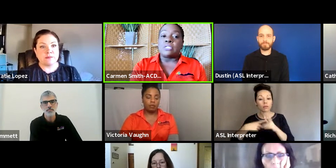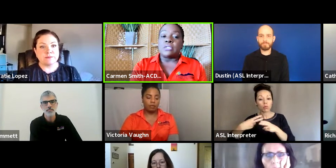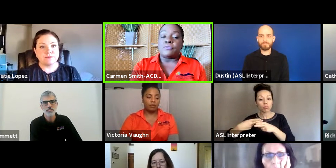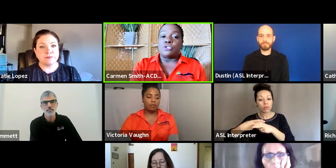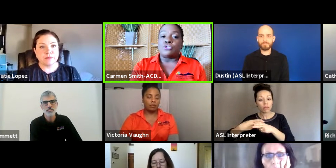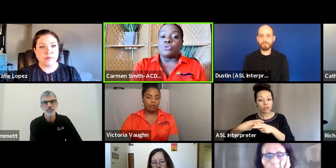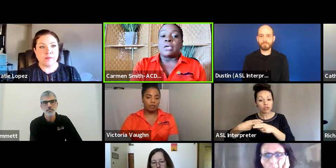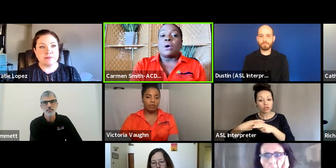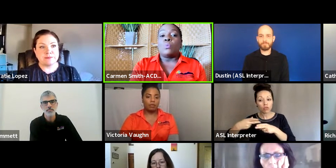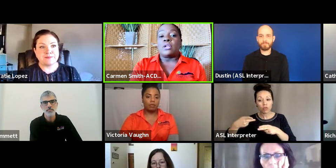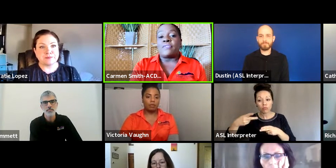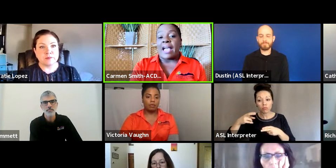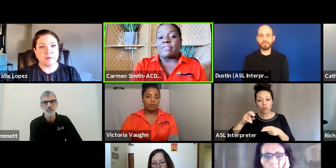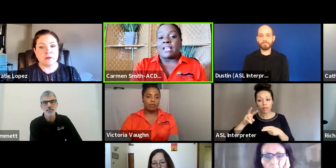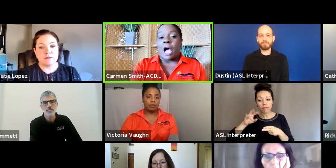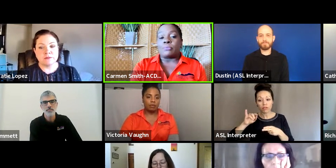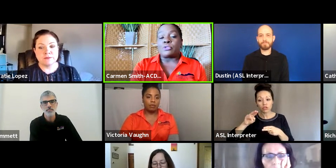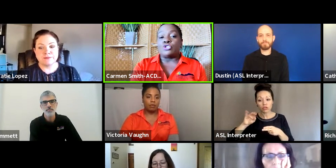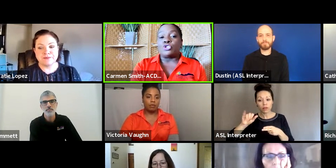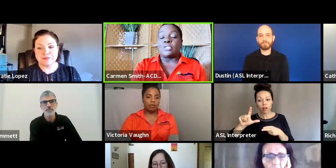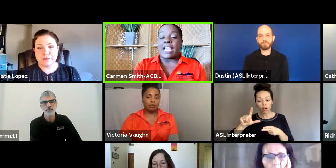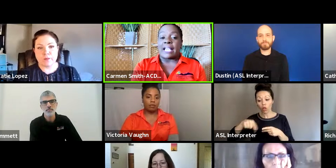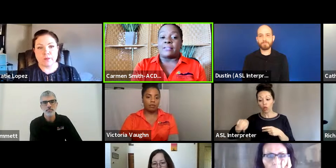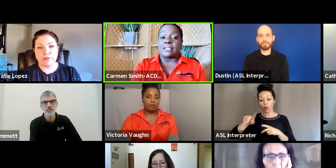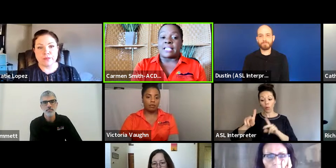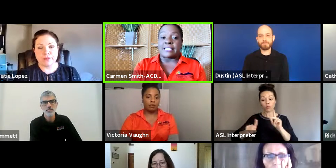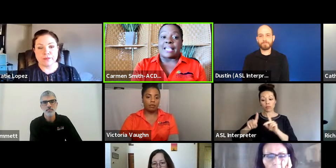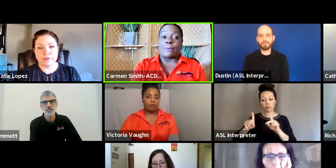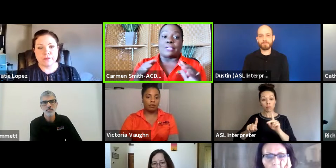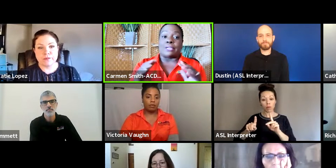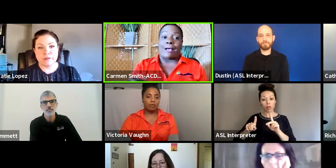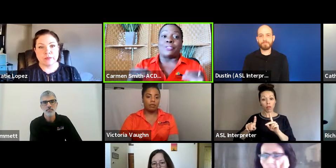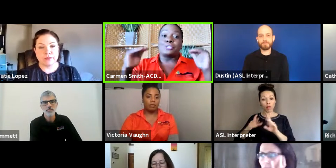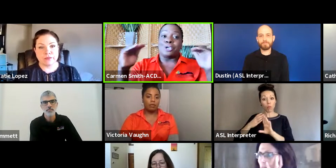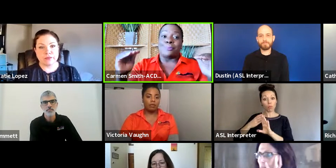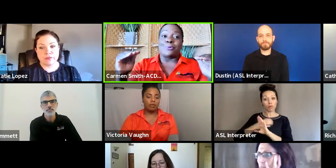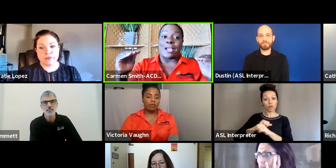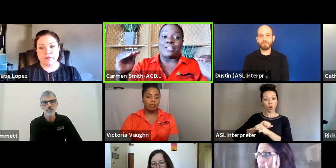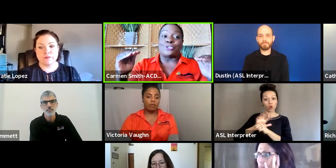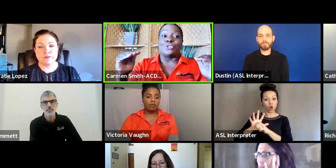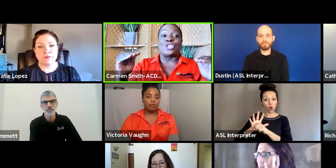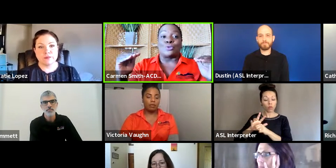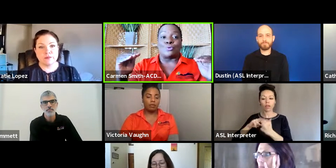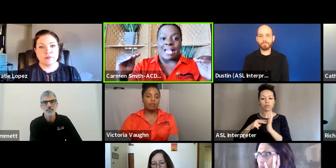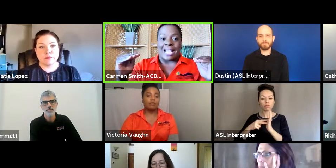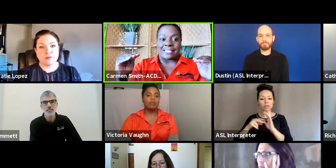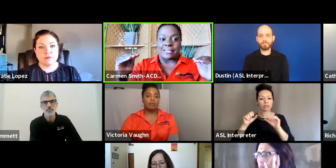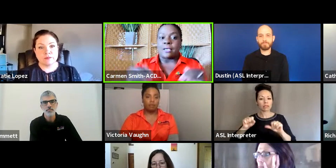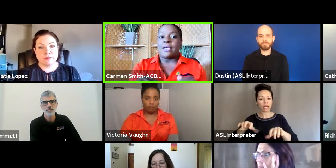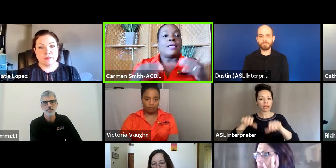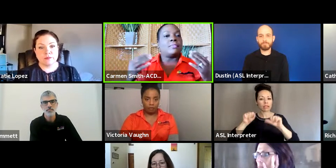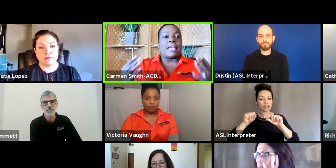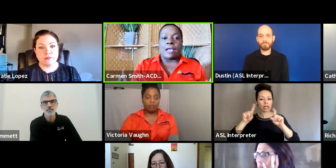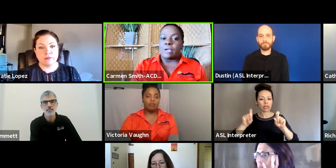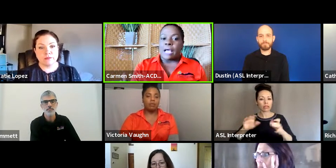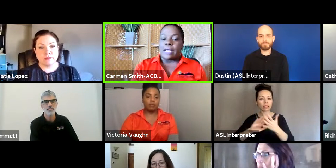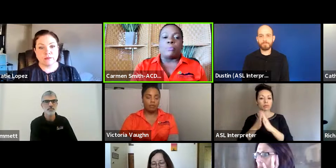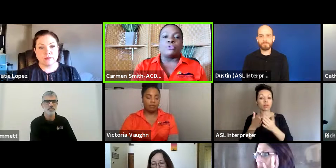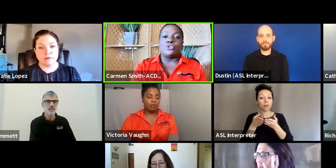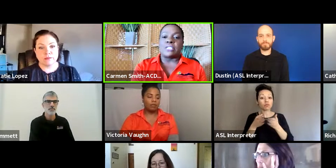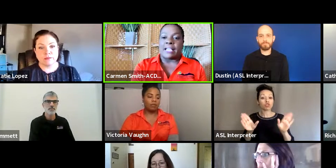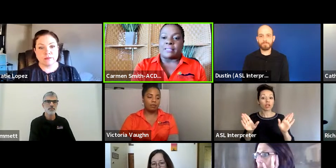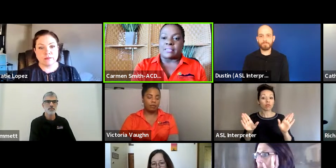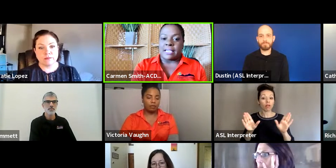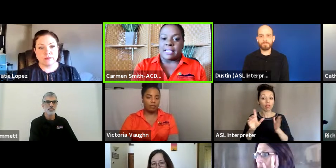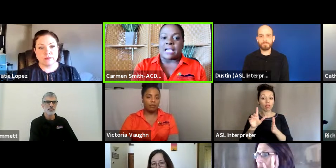licensees, those individuals would have had the option to take the test that would allow them to upgrade to a general license. They